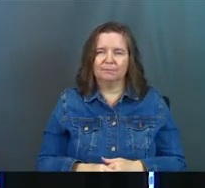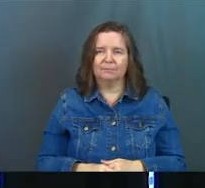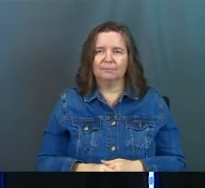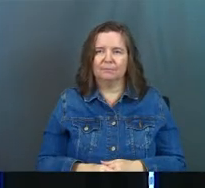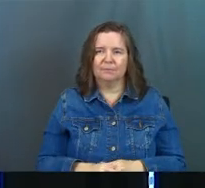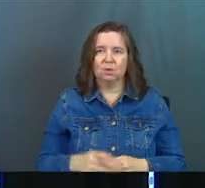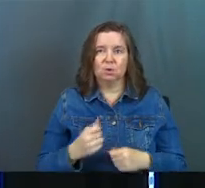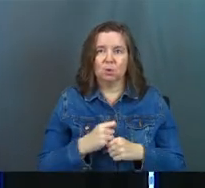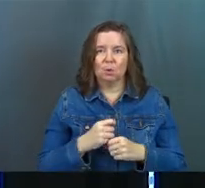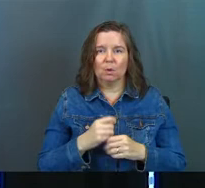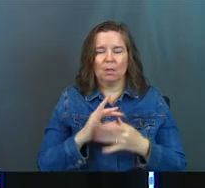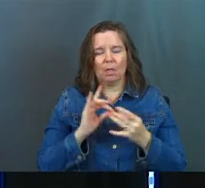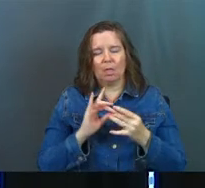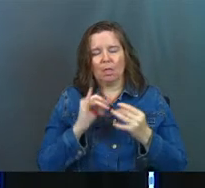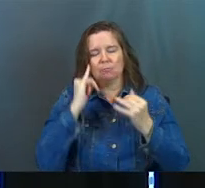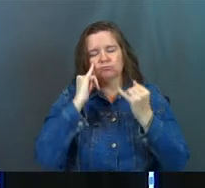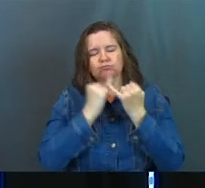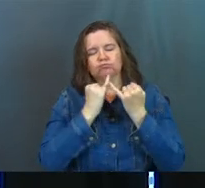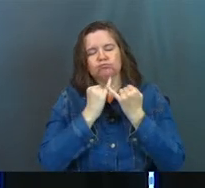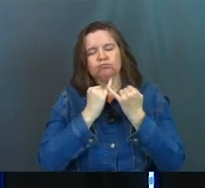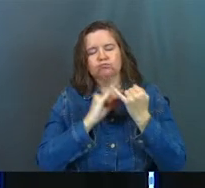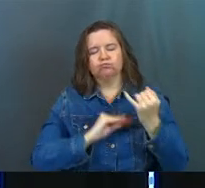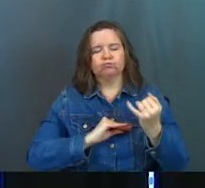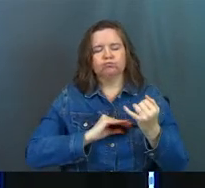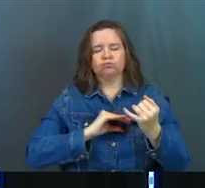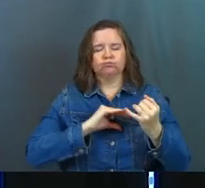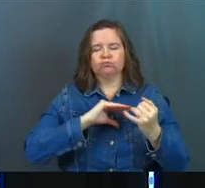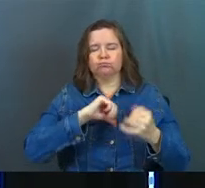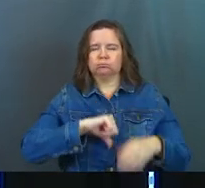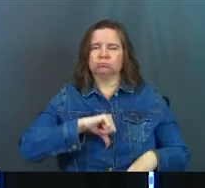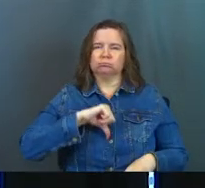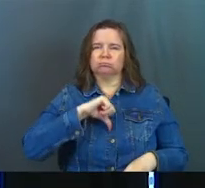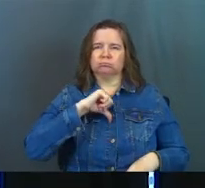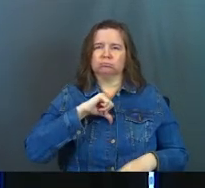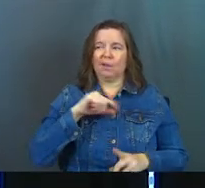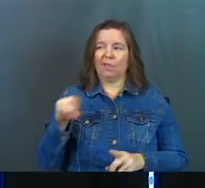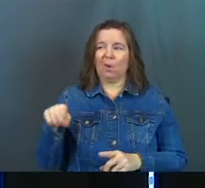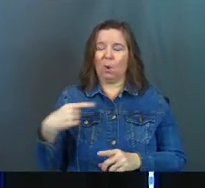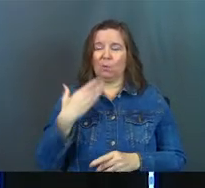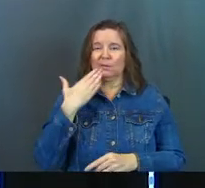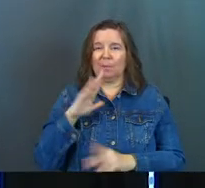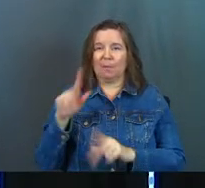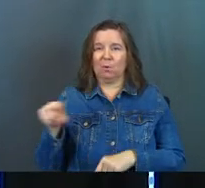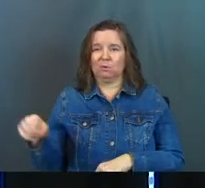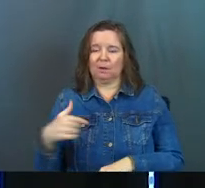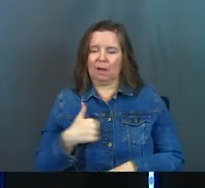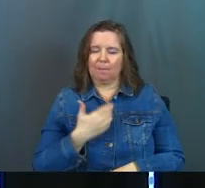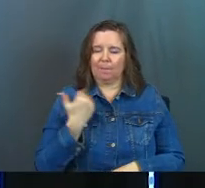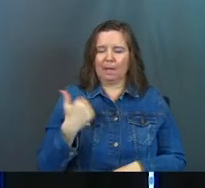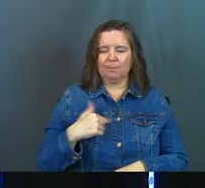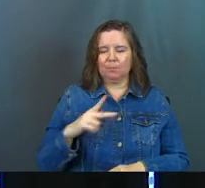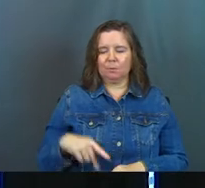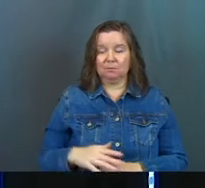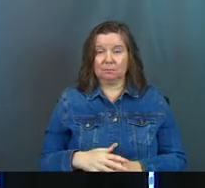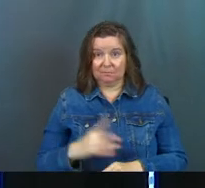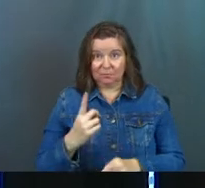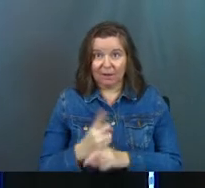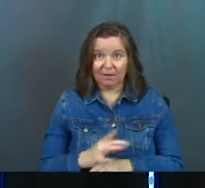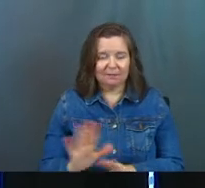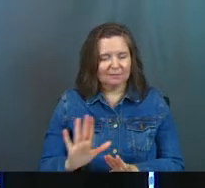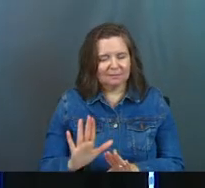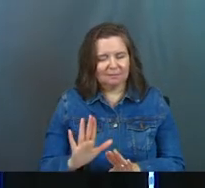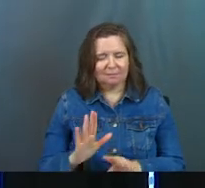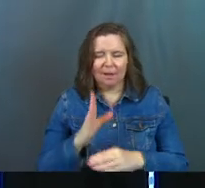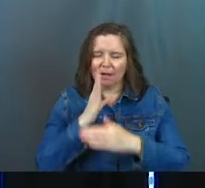You make these speeches in your head, and they're always the villain, right? Be